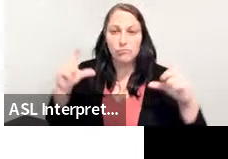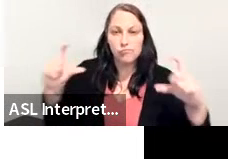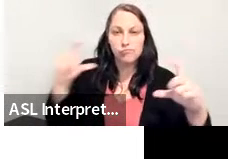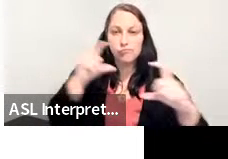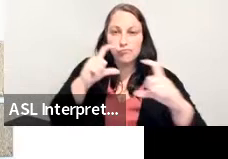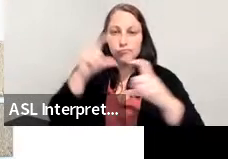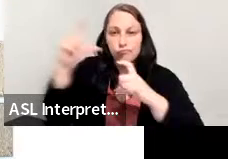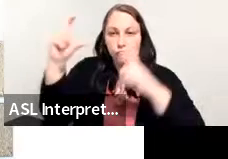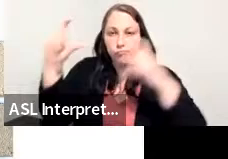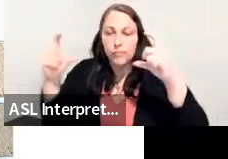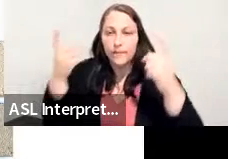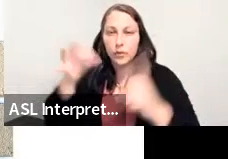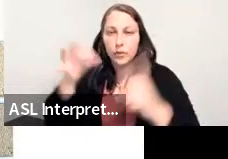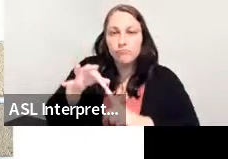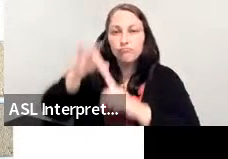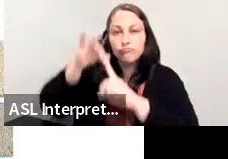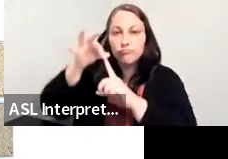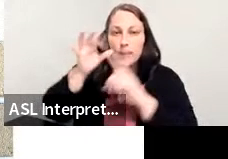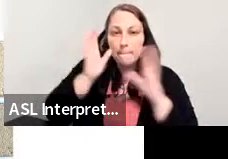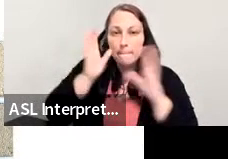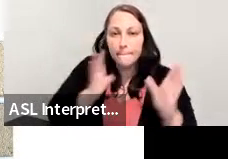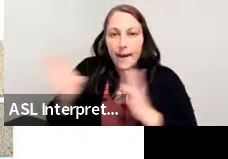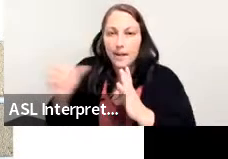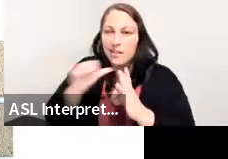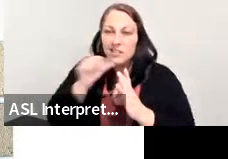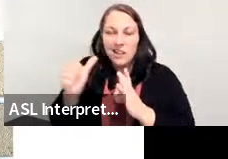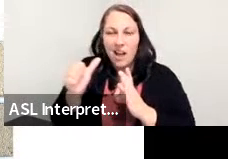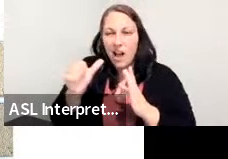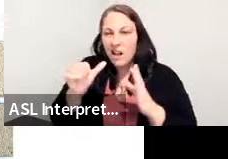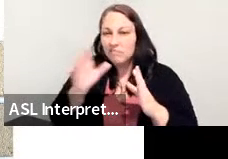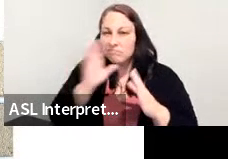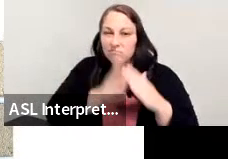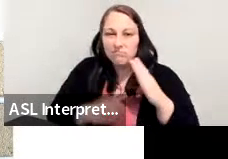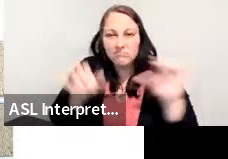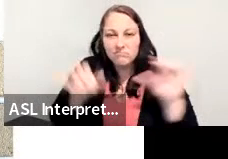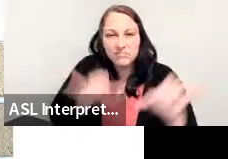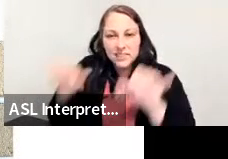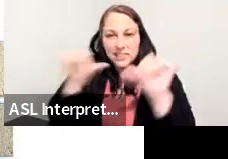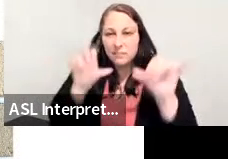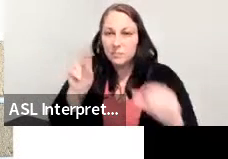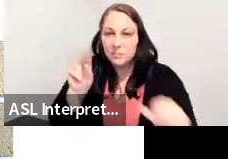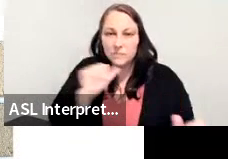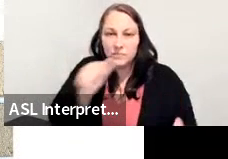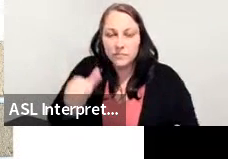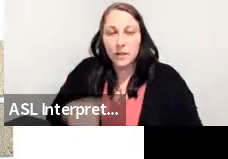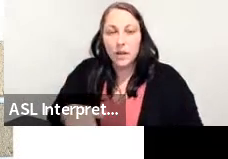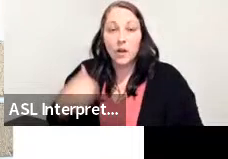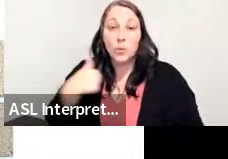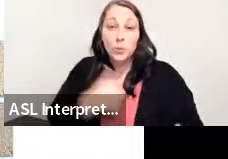exploring. We are excited to use a sort of tan colored brick.